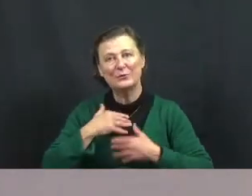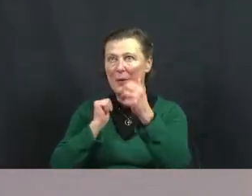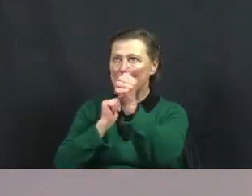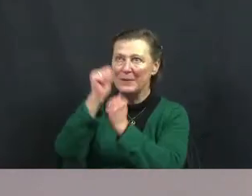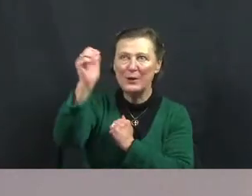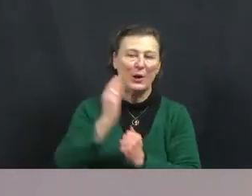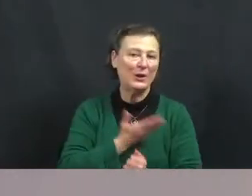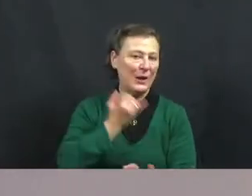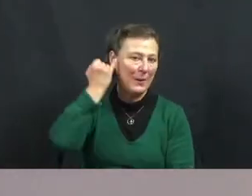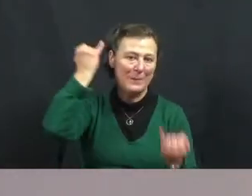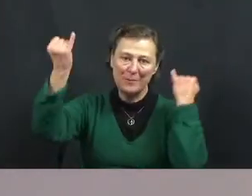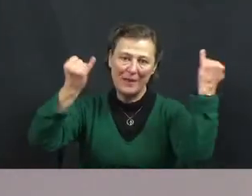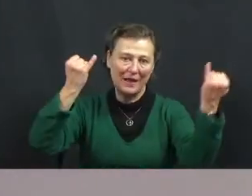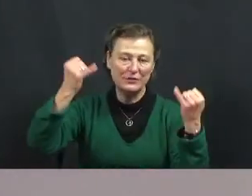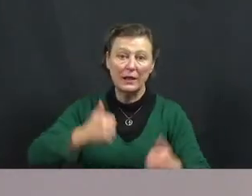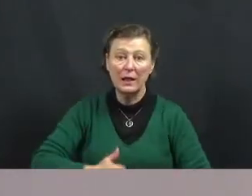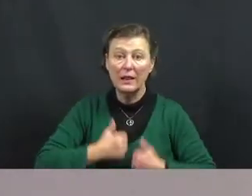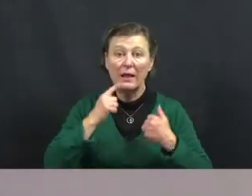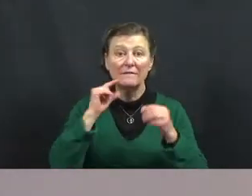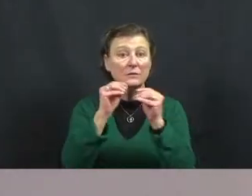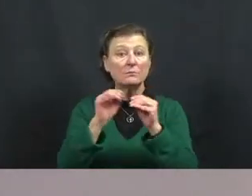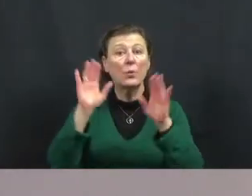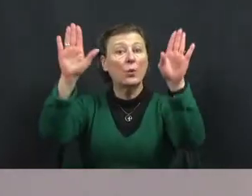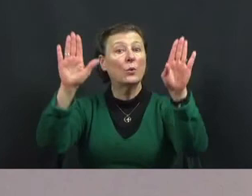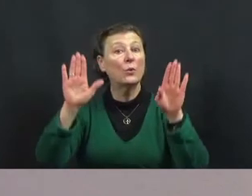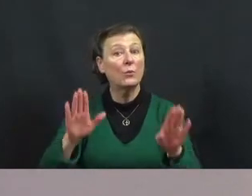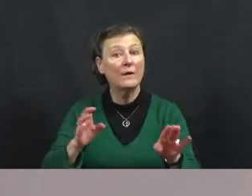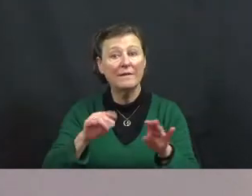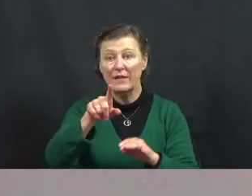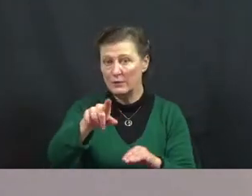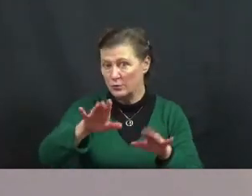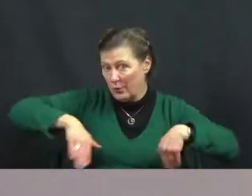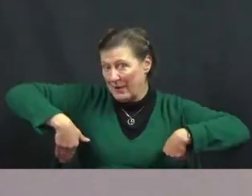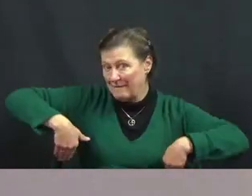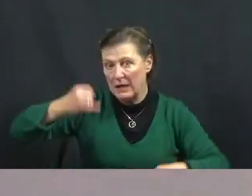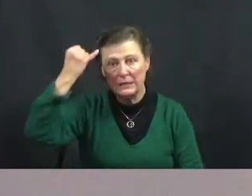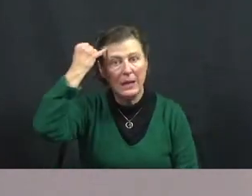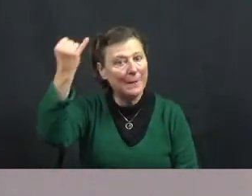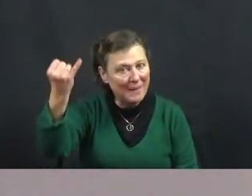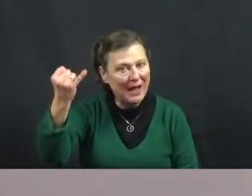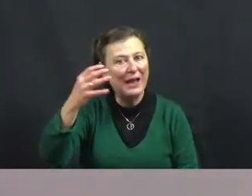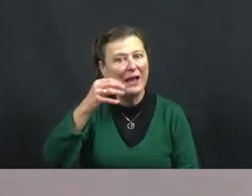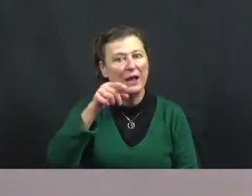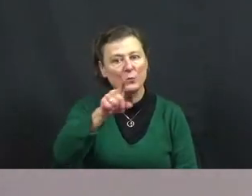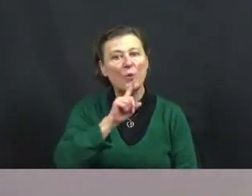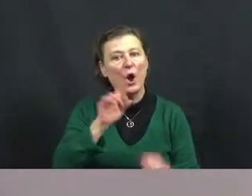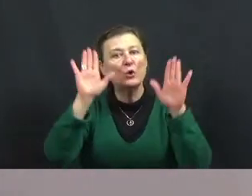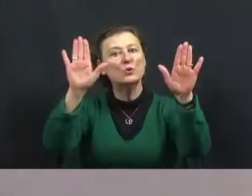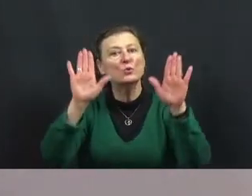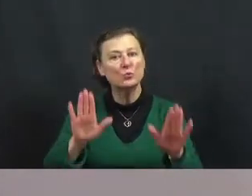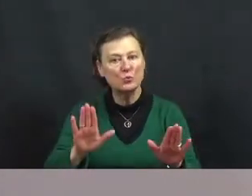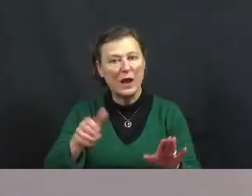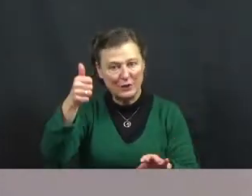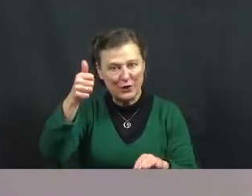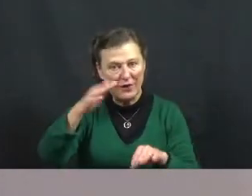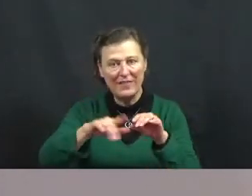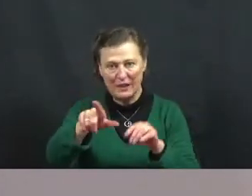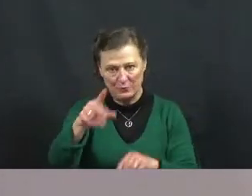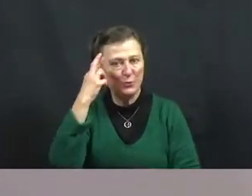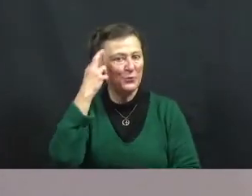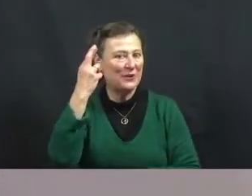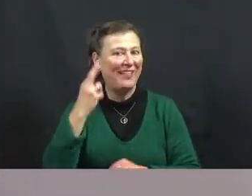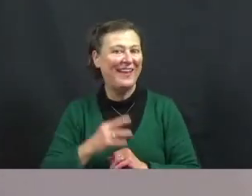imagining. Life is more wondrous than you have yet imagined, and you are greater than you have yet